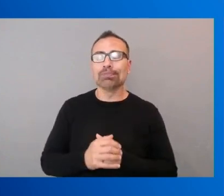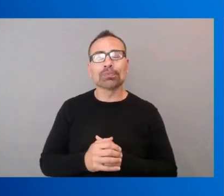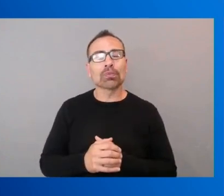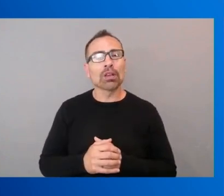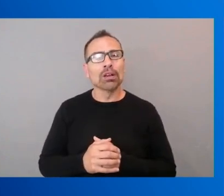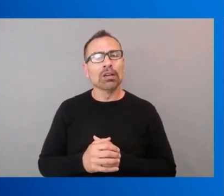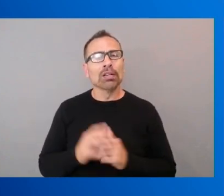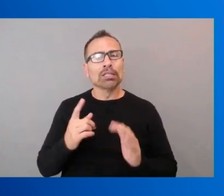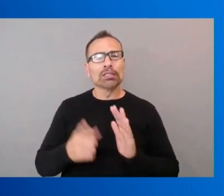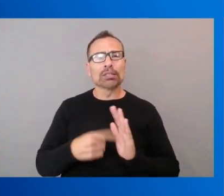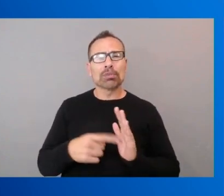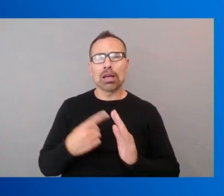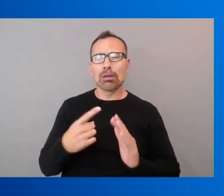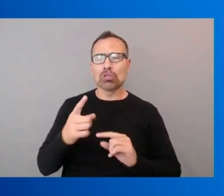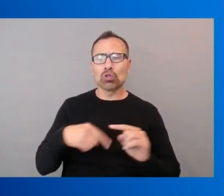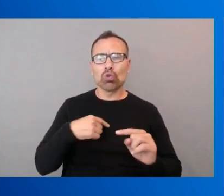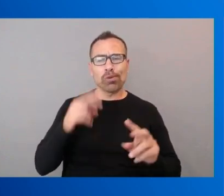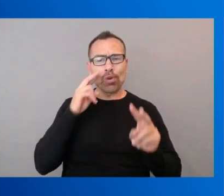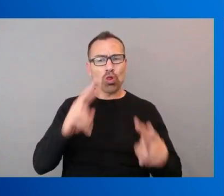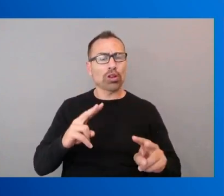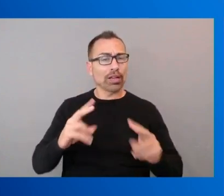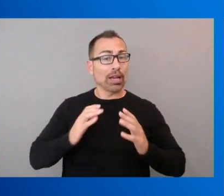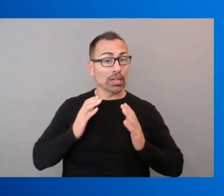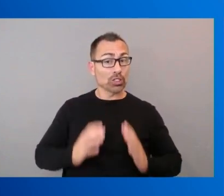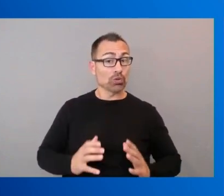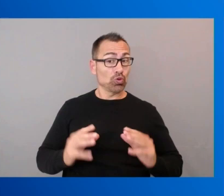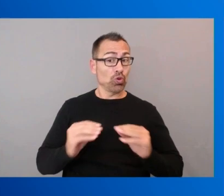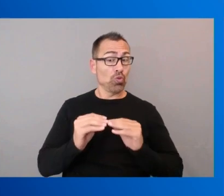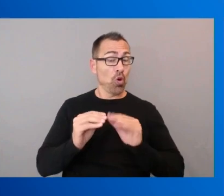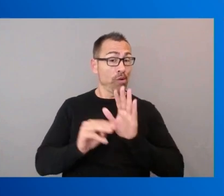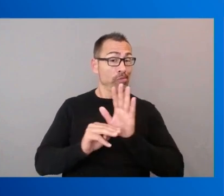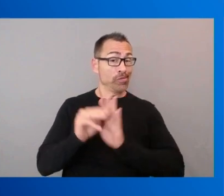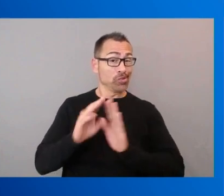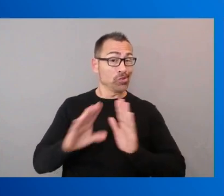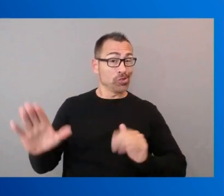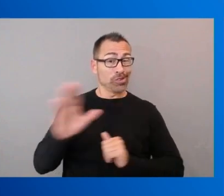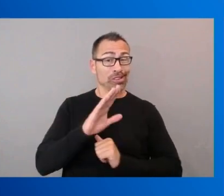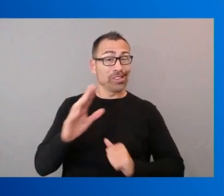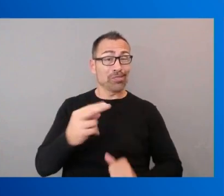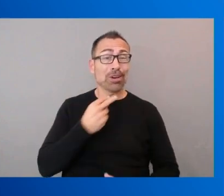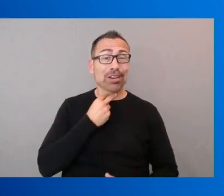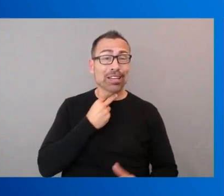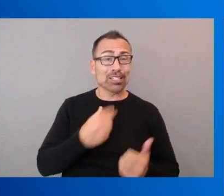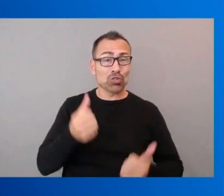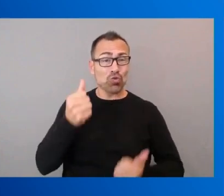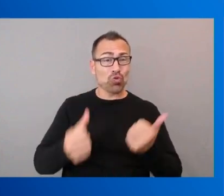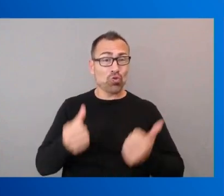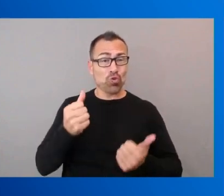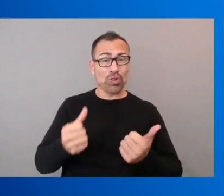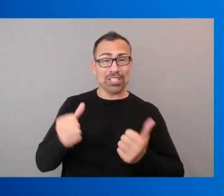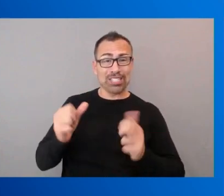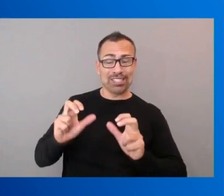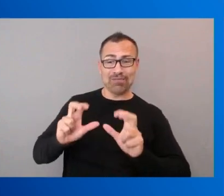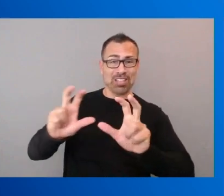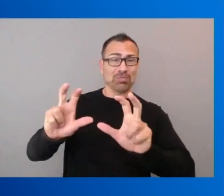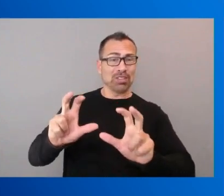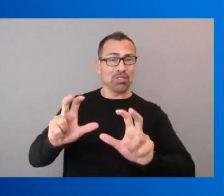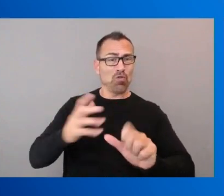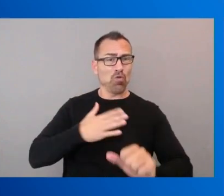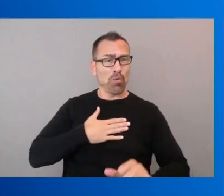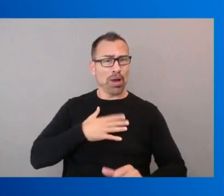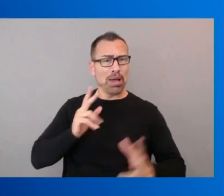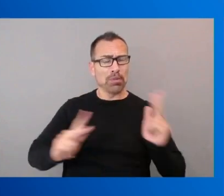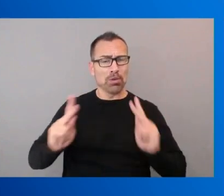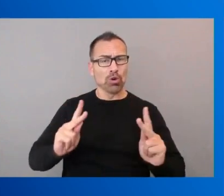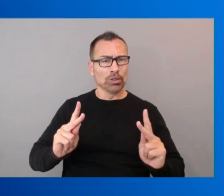at customers who are more mature, their bottleneck tends to become what investment do I put my people in? So it becomes a people cost that shifts that around.